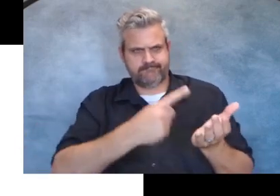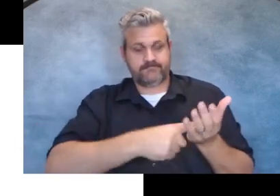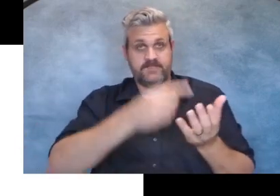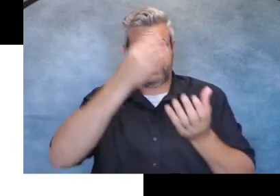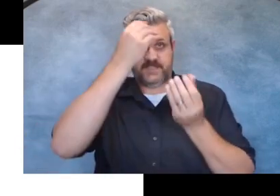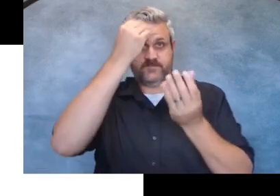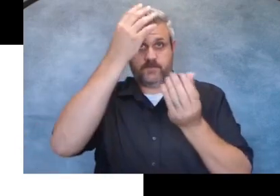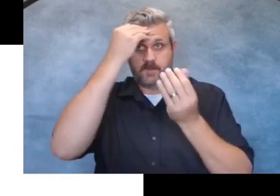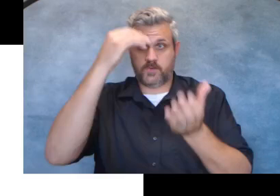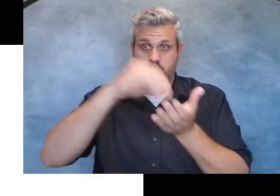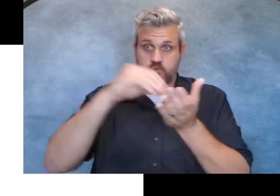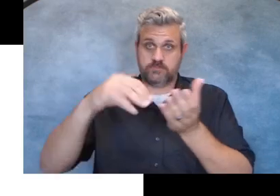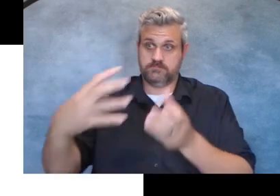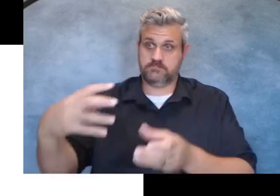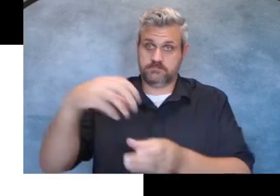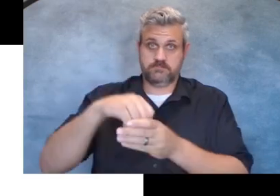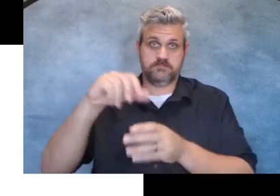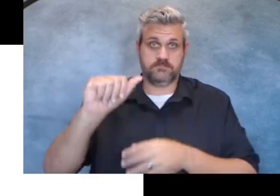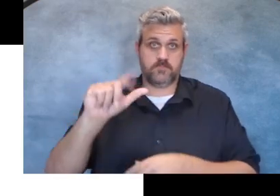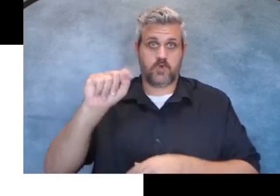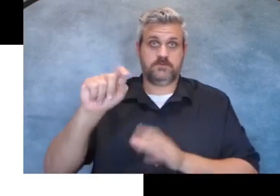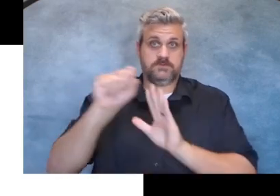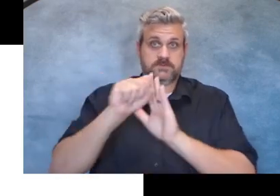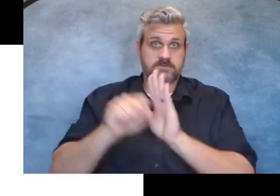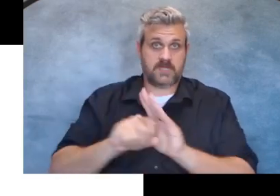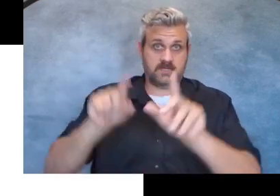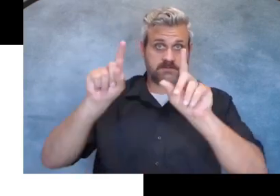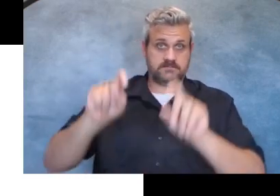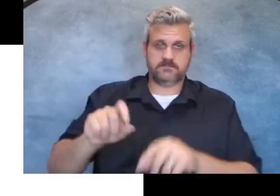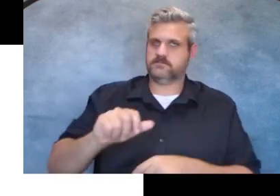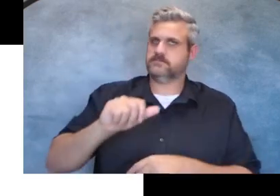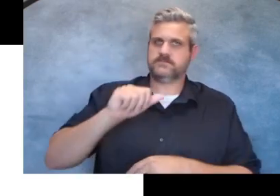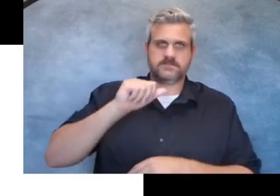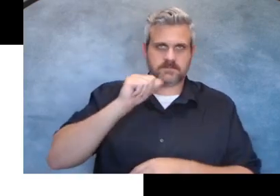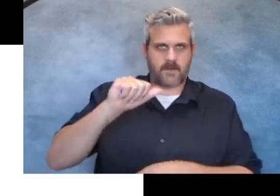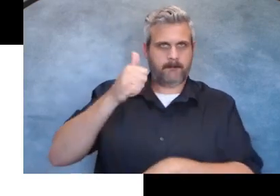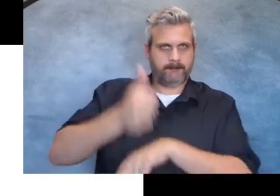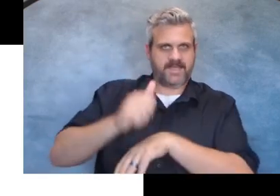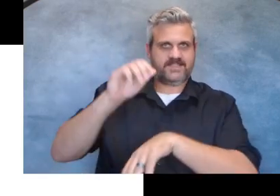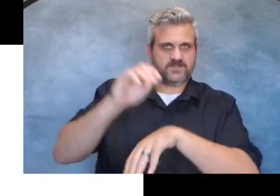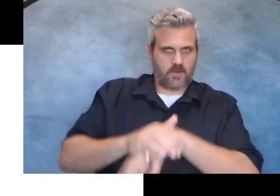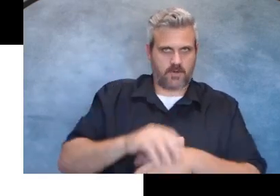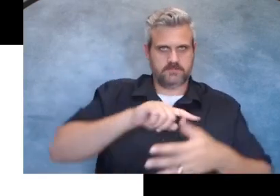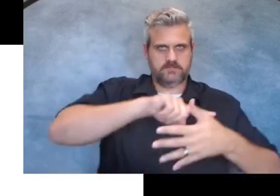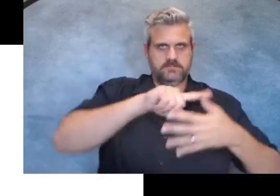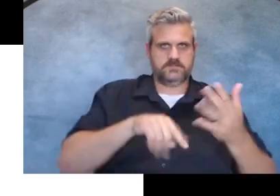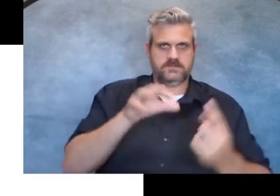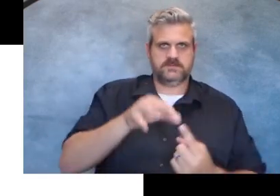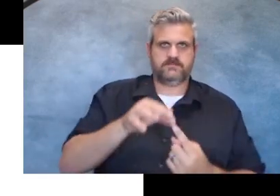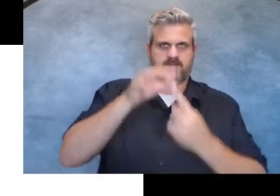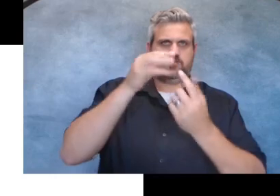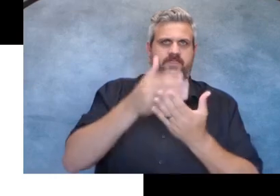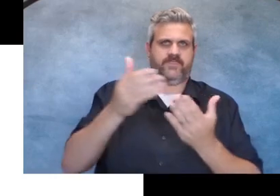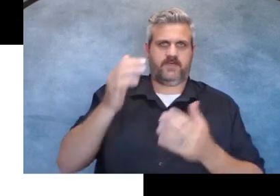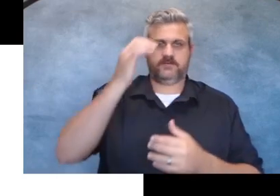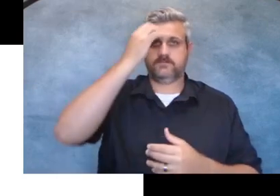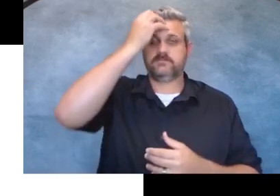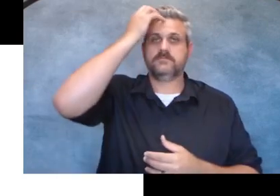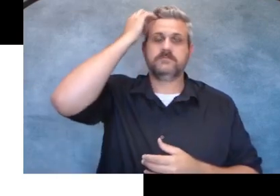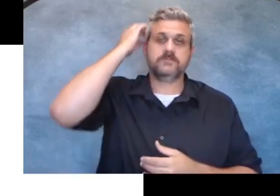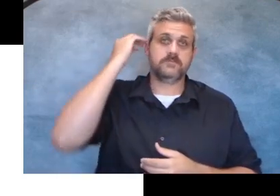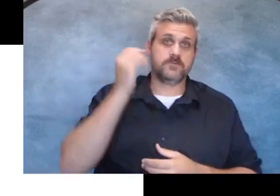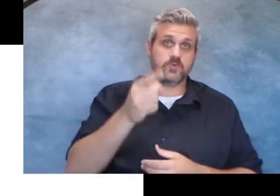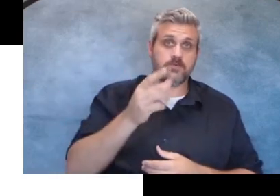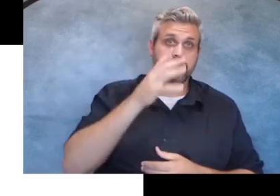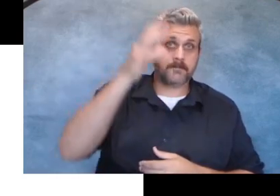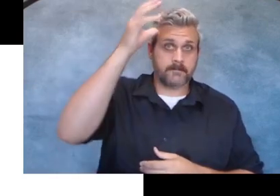A student's participation in the alternate state assessment cannot be determined by any of these special factors. As the parent or